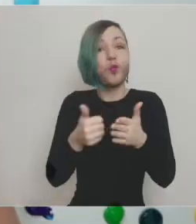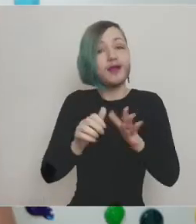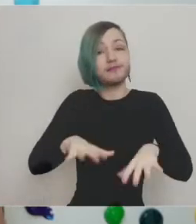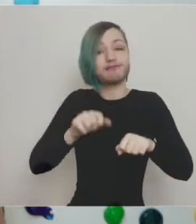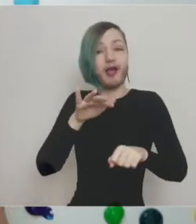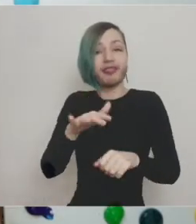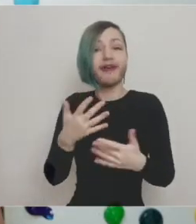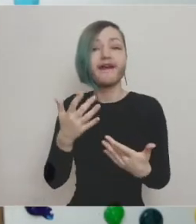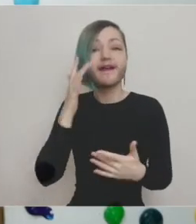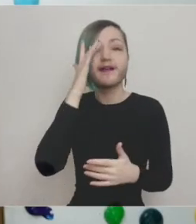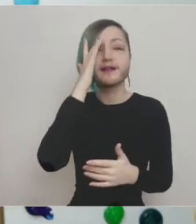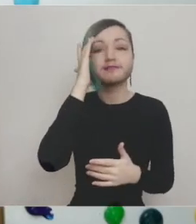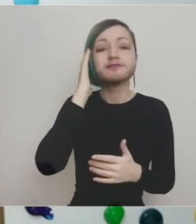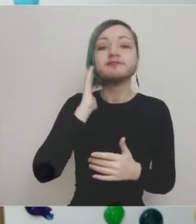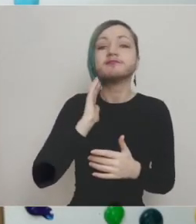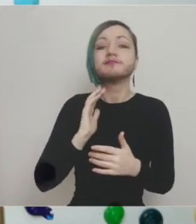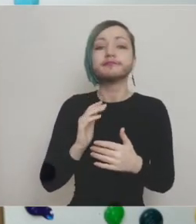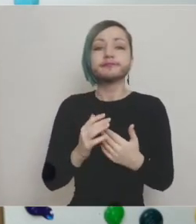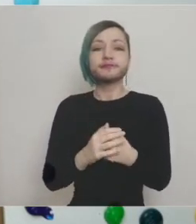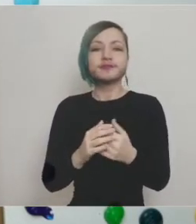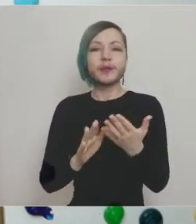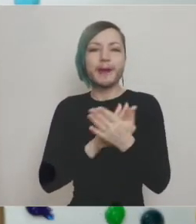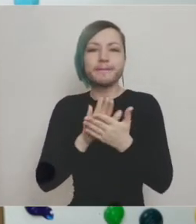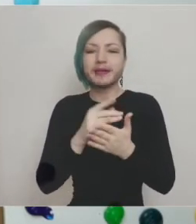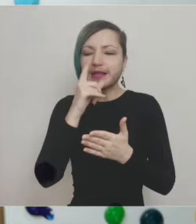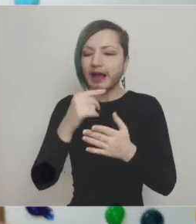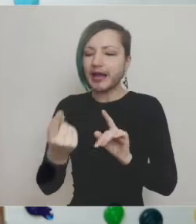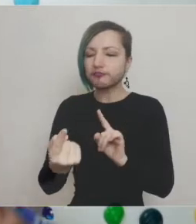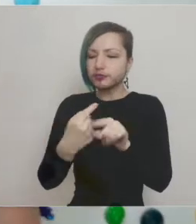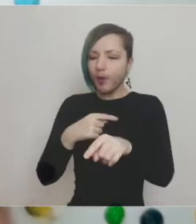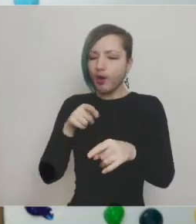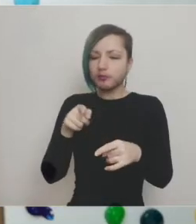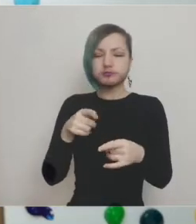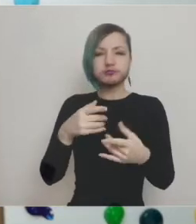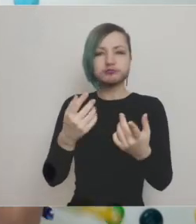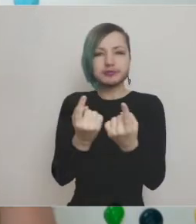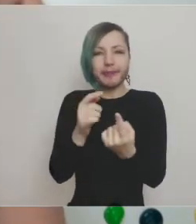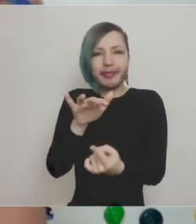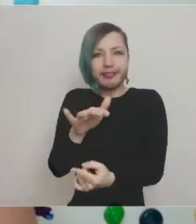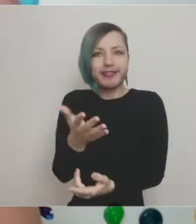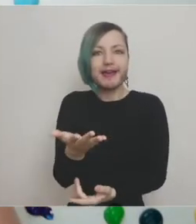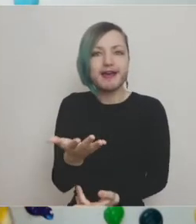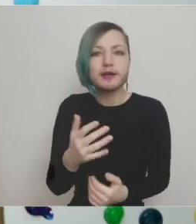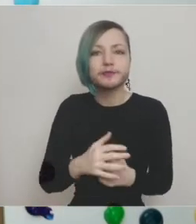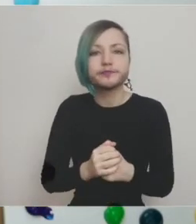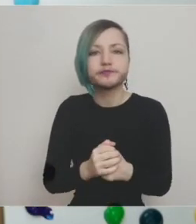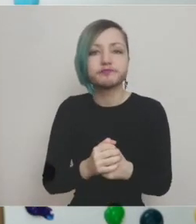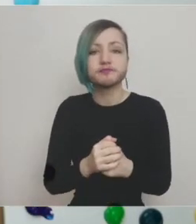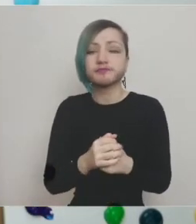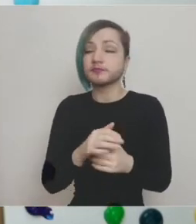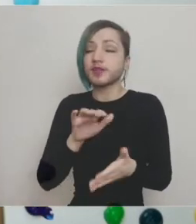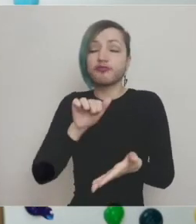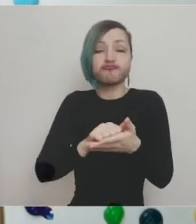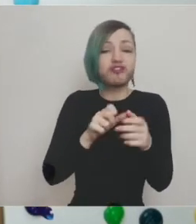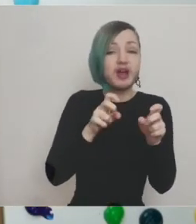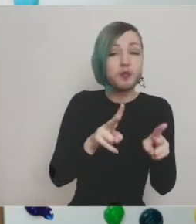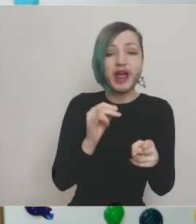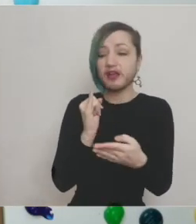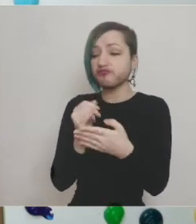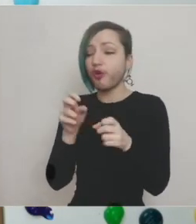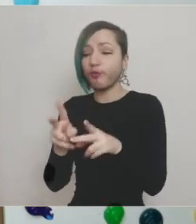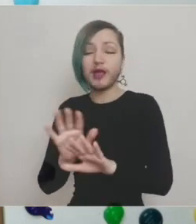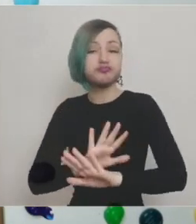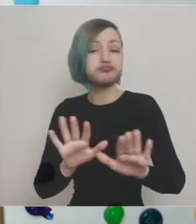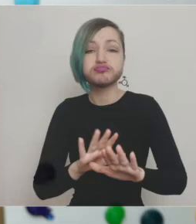have something to kind of respond to or respond against, and there's no right or wrong way to make these marks. They're